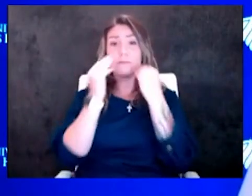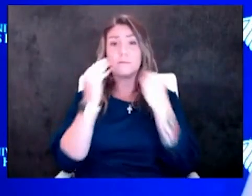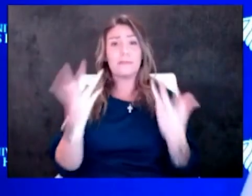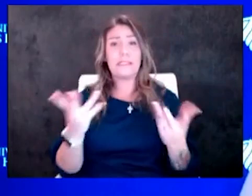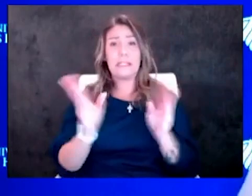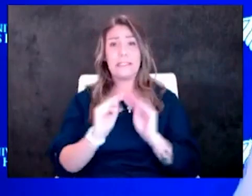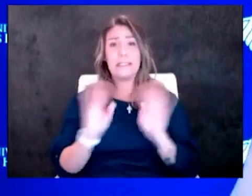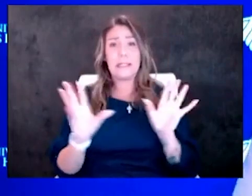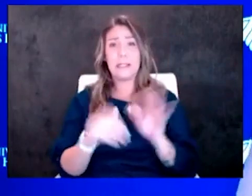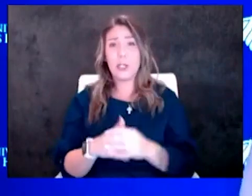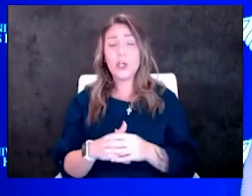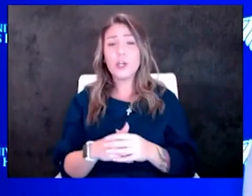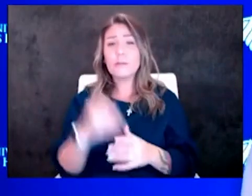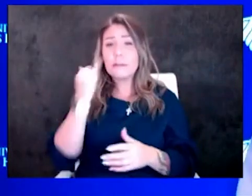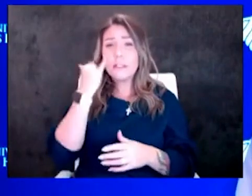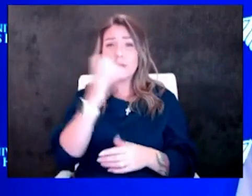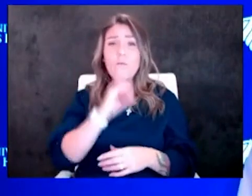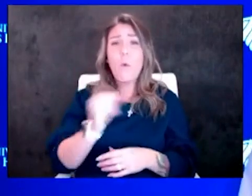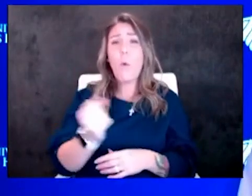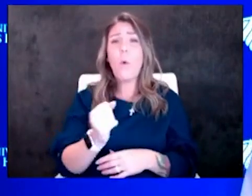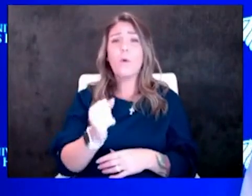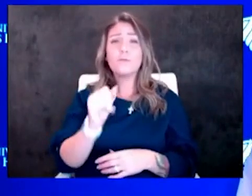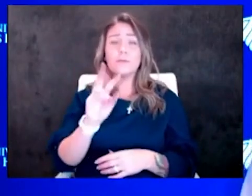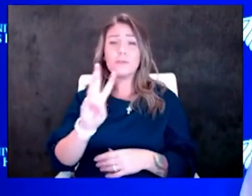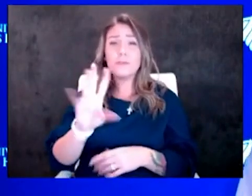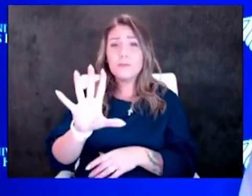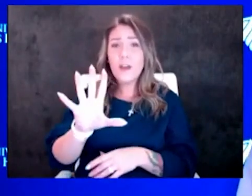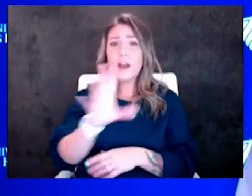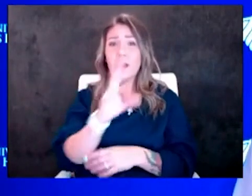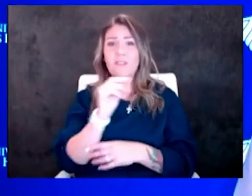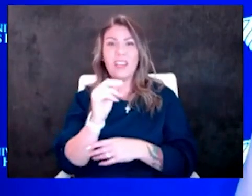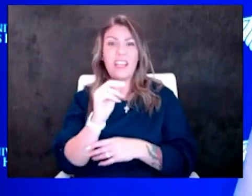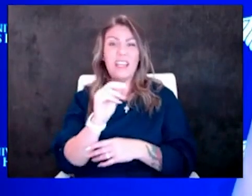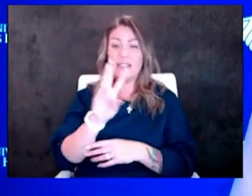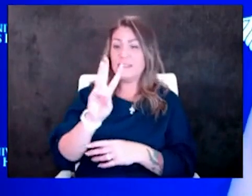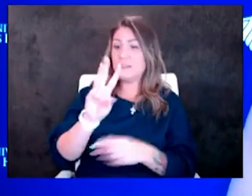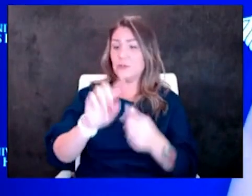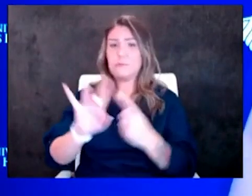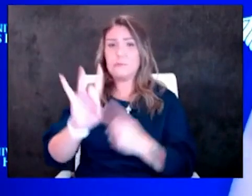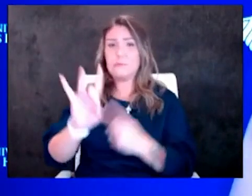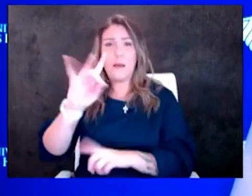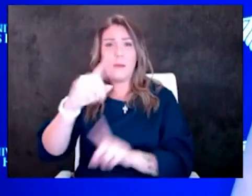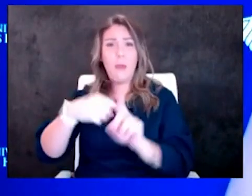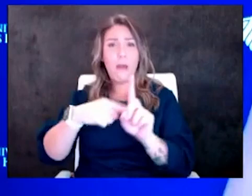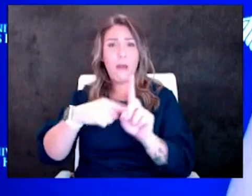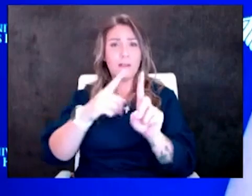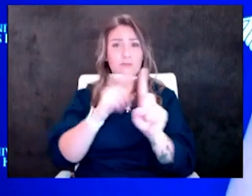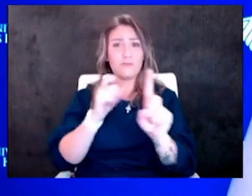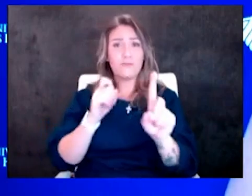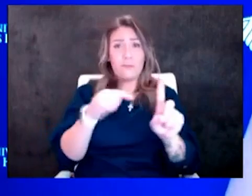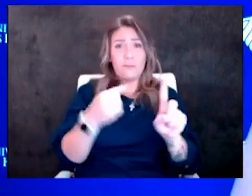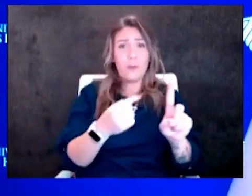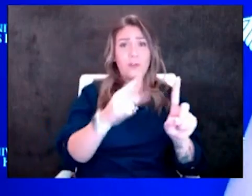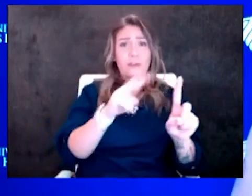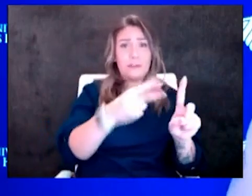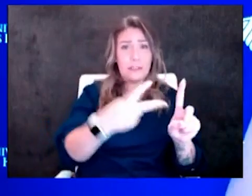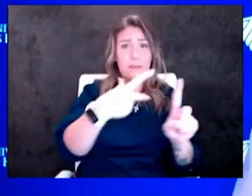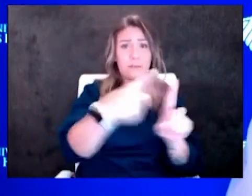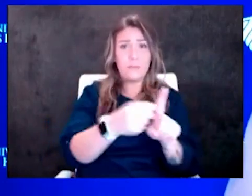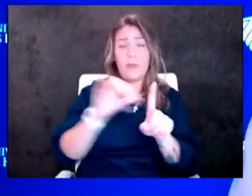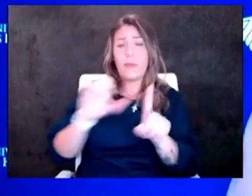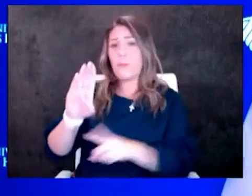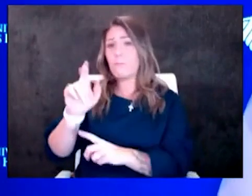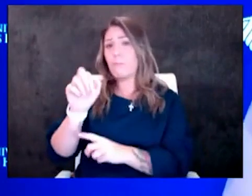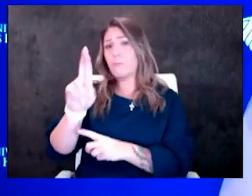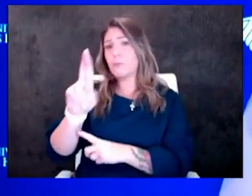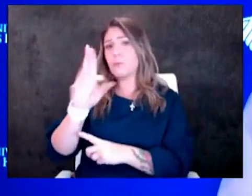over 65 and you are more than 6 or 8 months out from your vaccination, or if you are in the immune compromised populations, that booster is definitely going to help